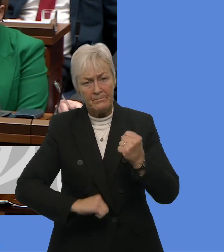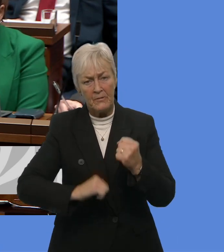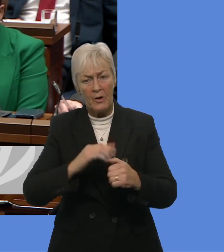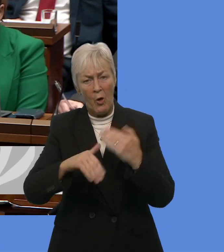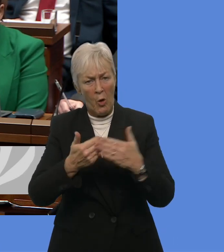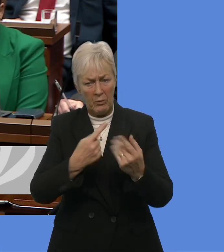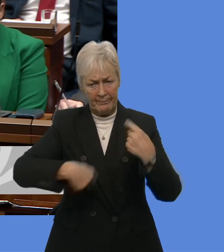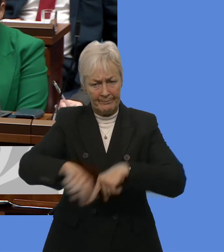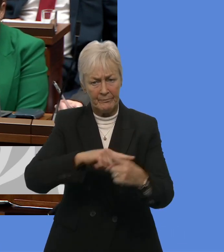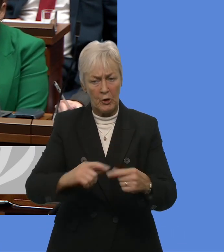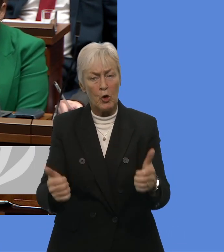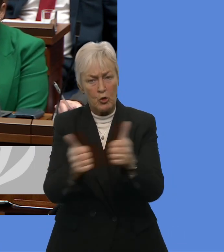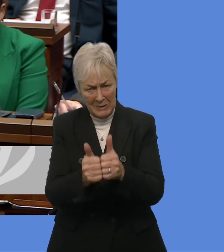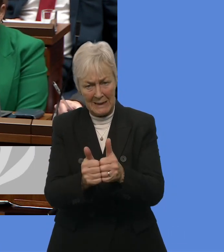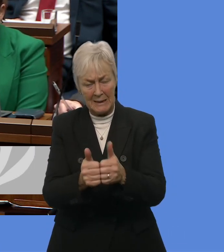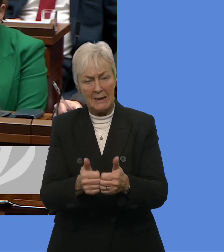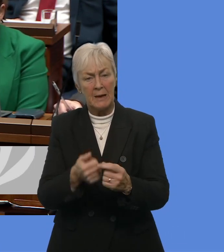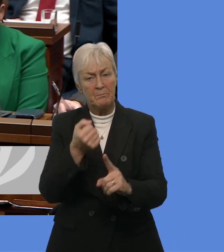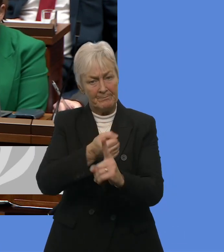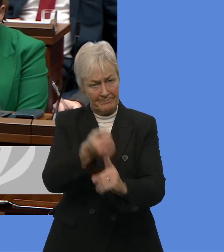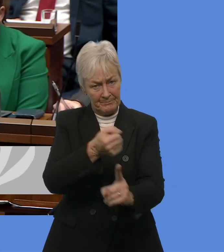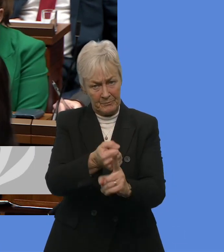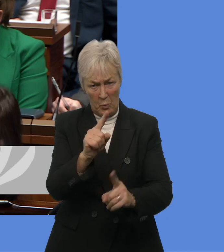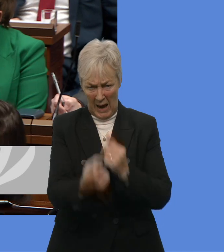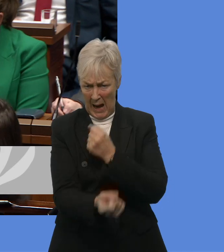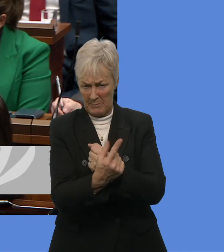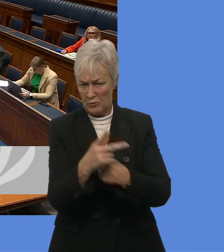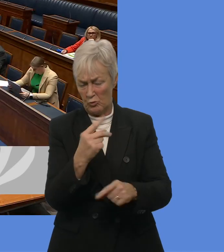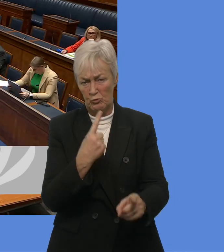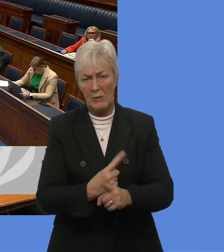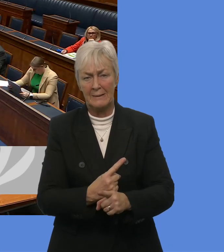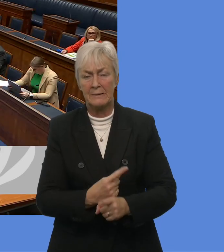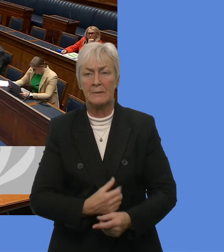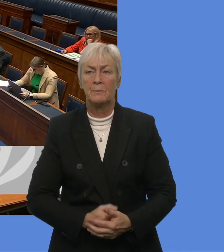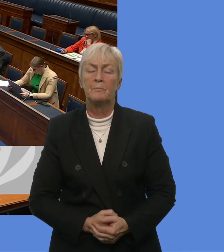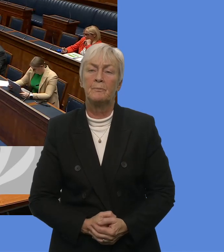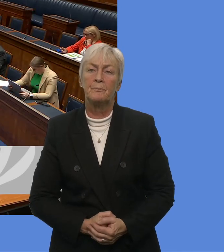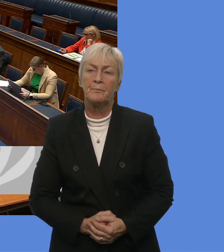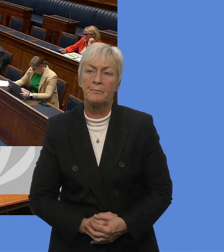House people have united in opposition to what has happened. Ms Linda Dillon.